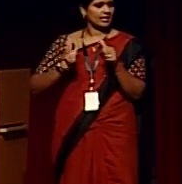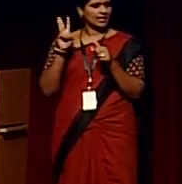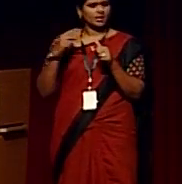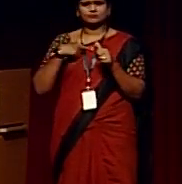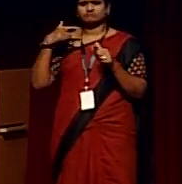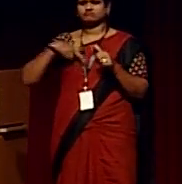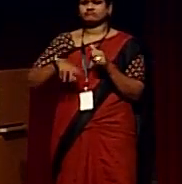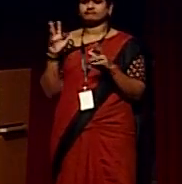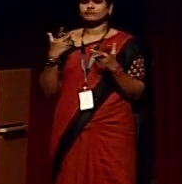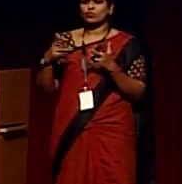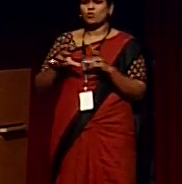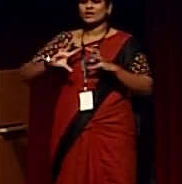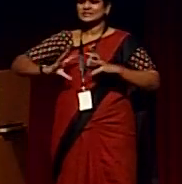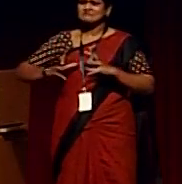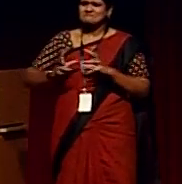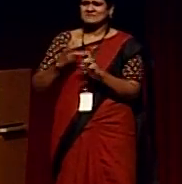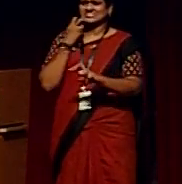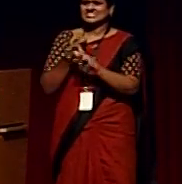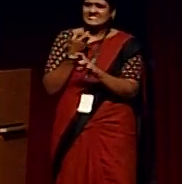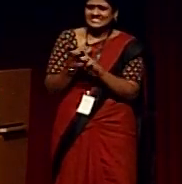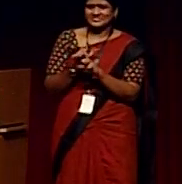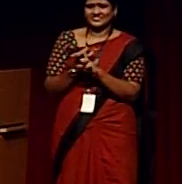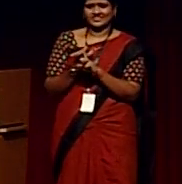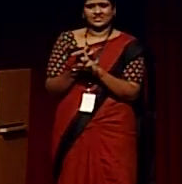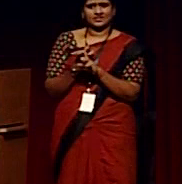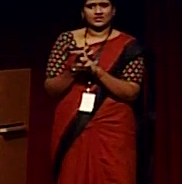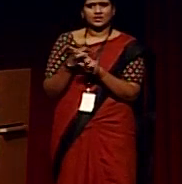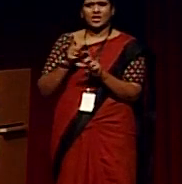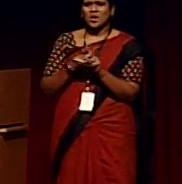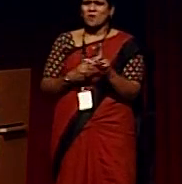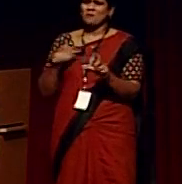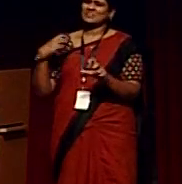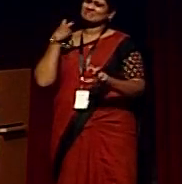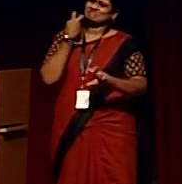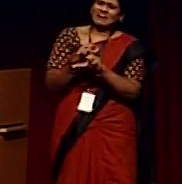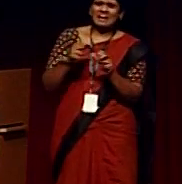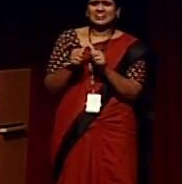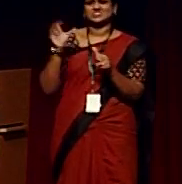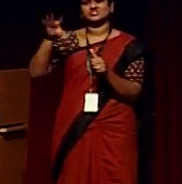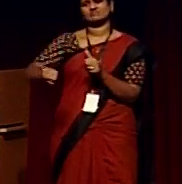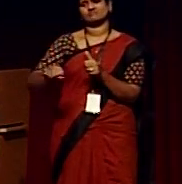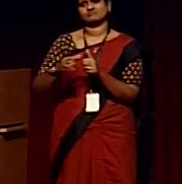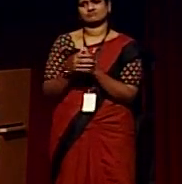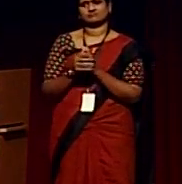difficult? What are the problems with scientific content? Why is it hard to make accessible? Well,